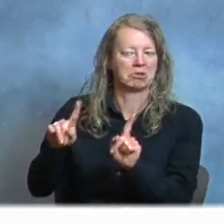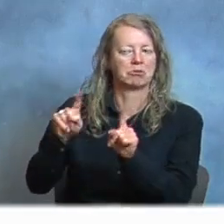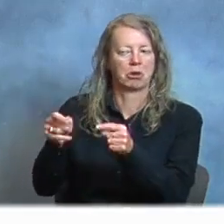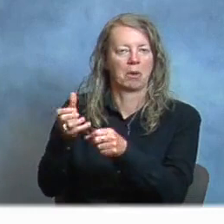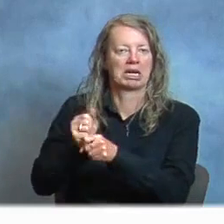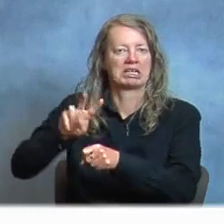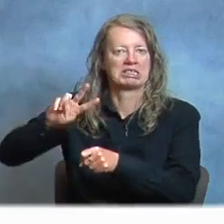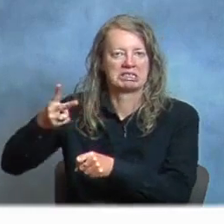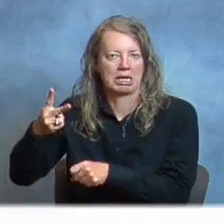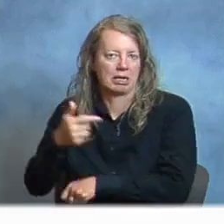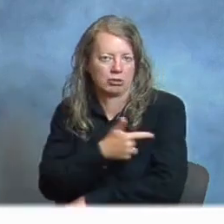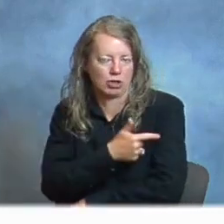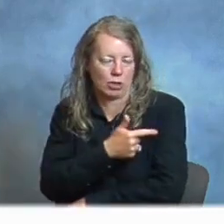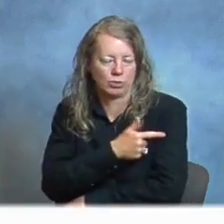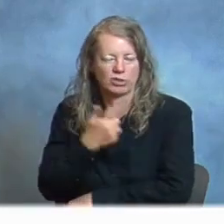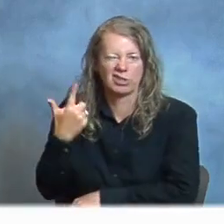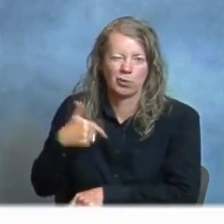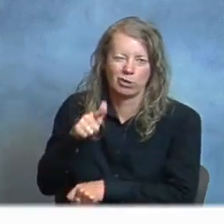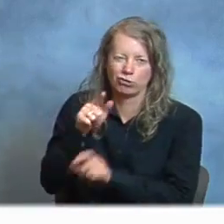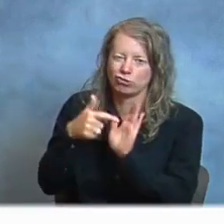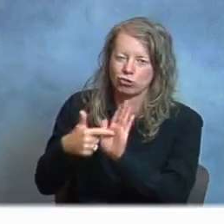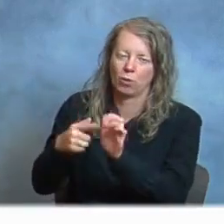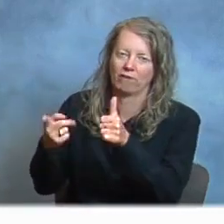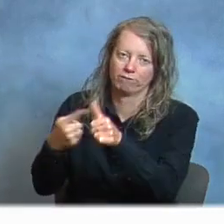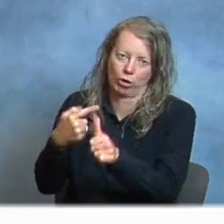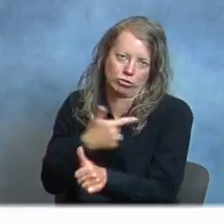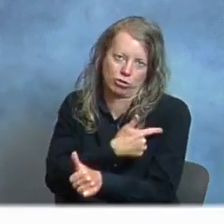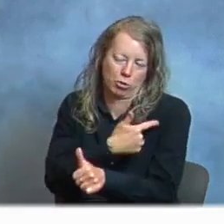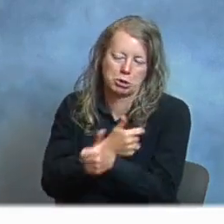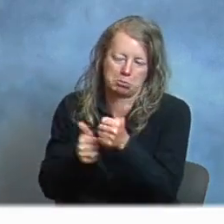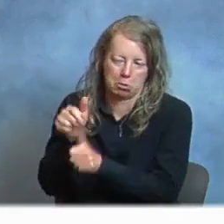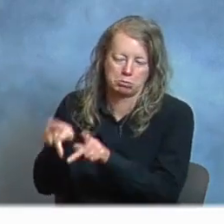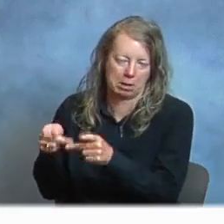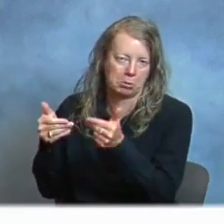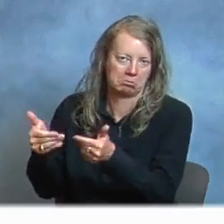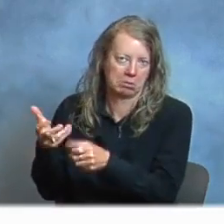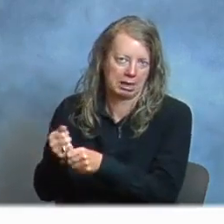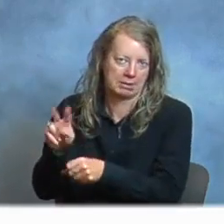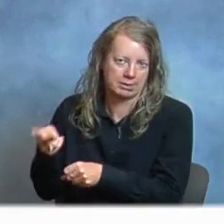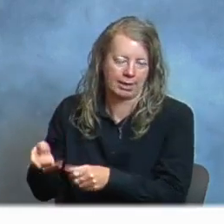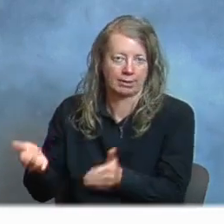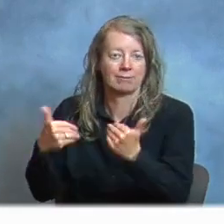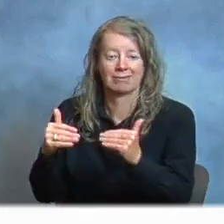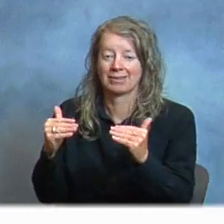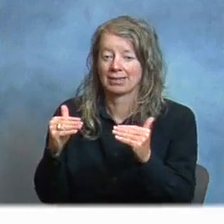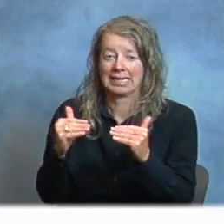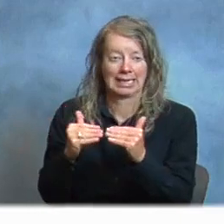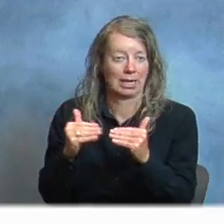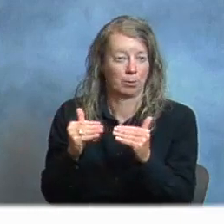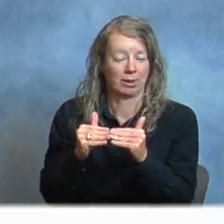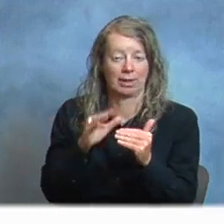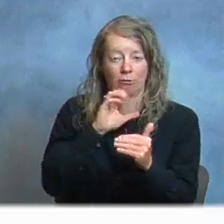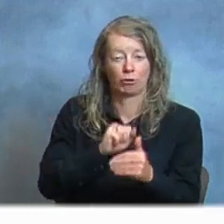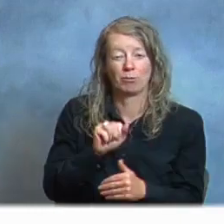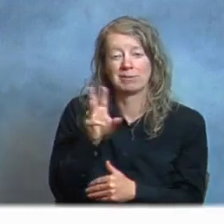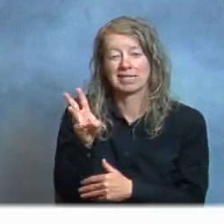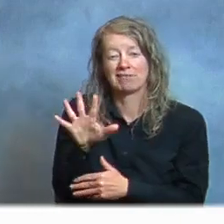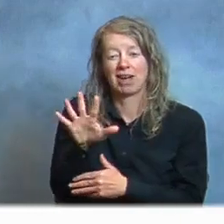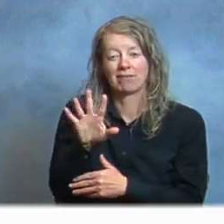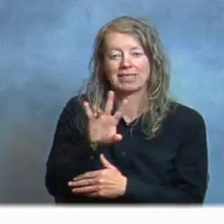is receiving at least one dose. And equally, our 65 to 74-year-olds are